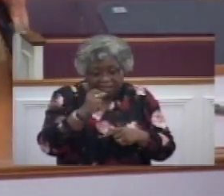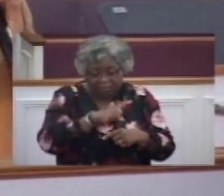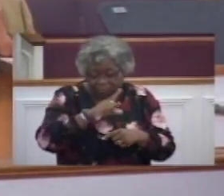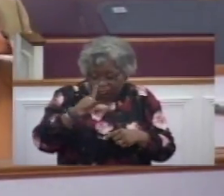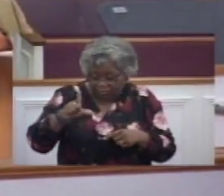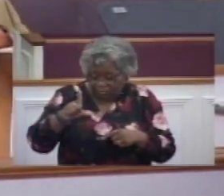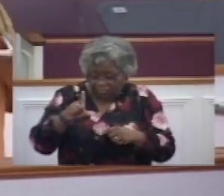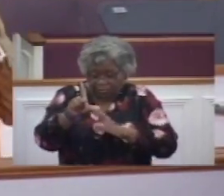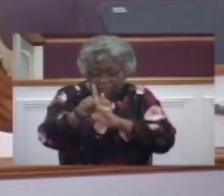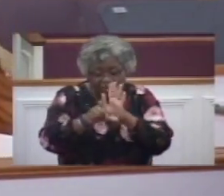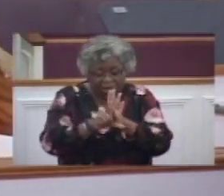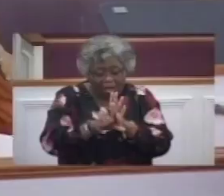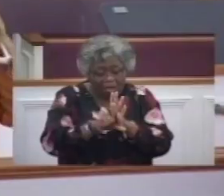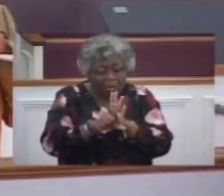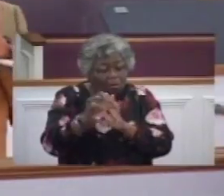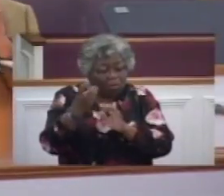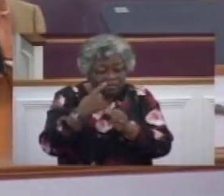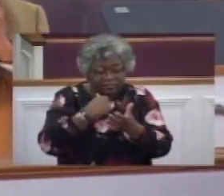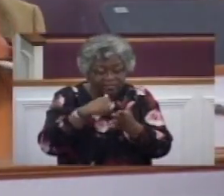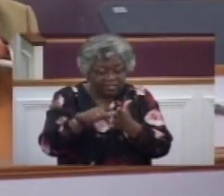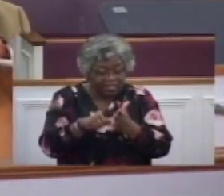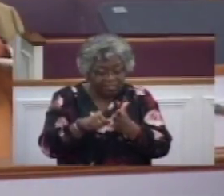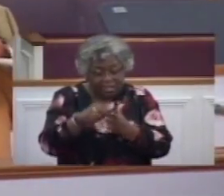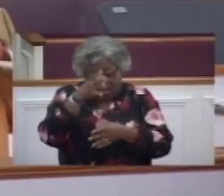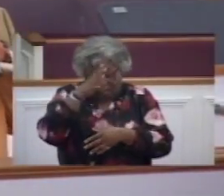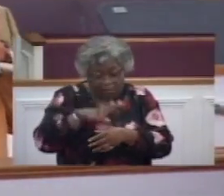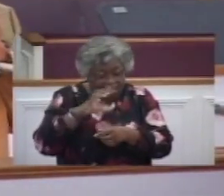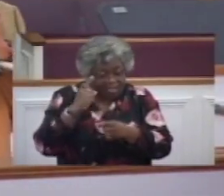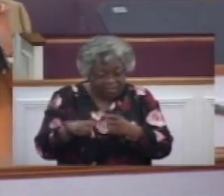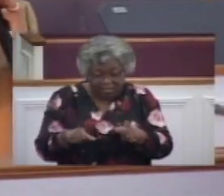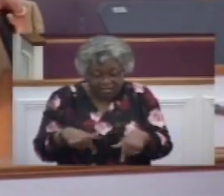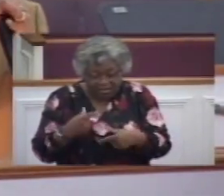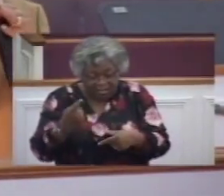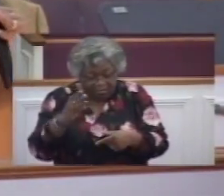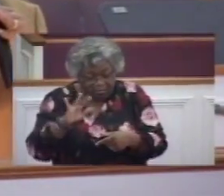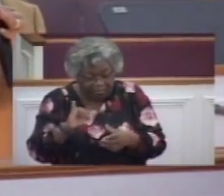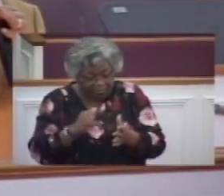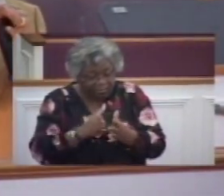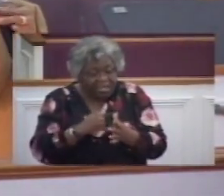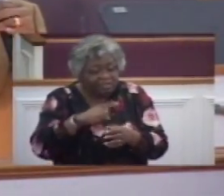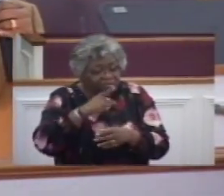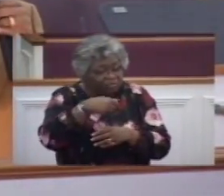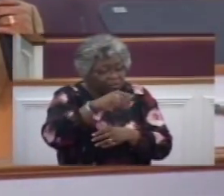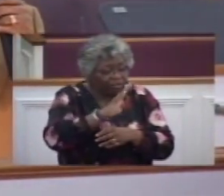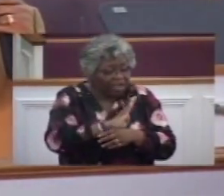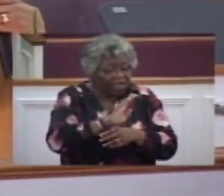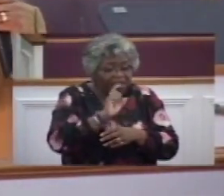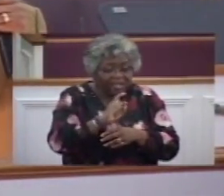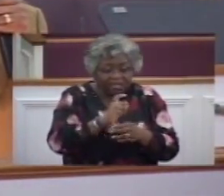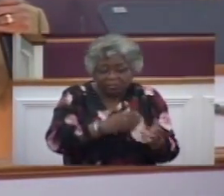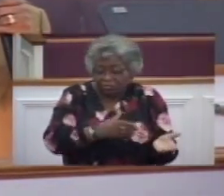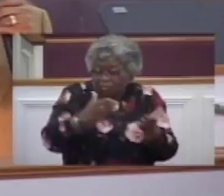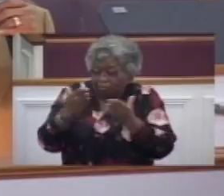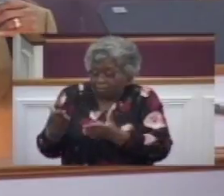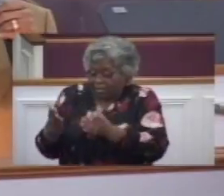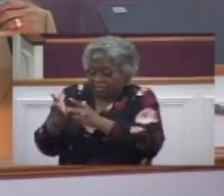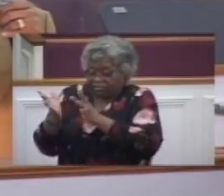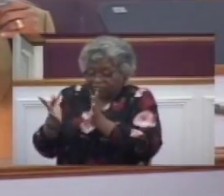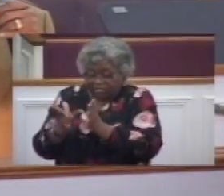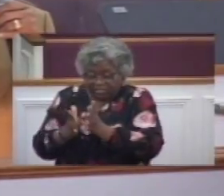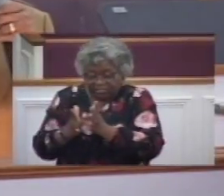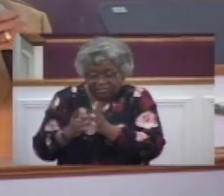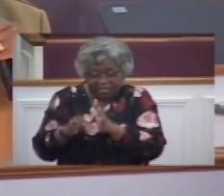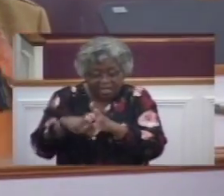a letter of condemnation, man couldn't live up to it. So God had to bring Jesus